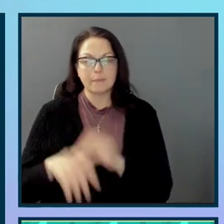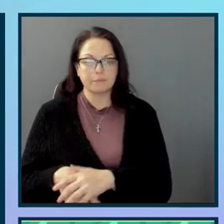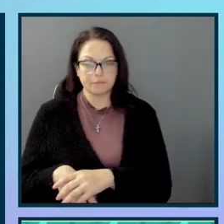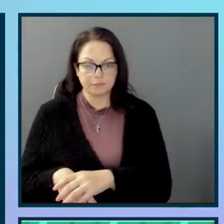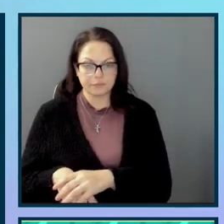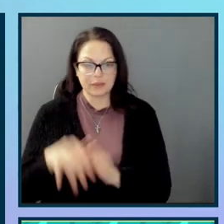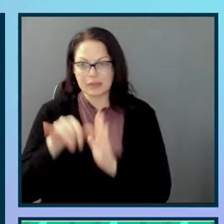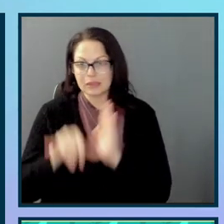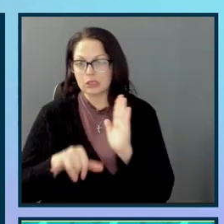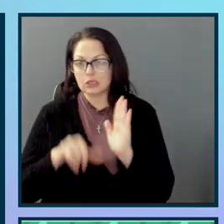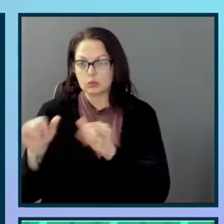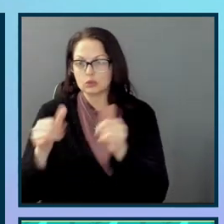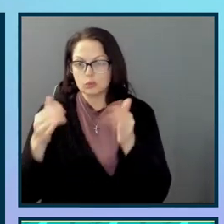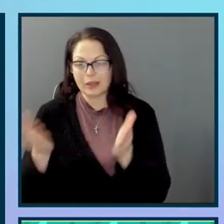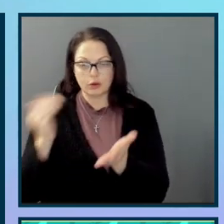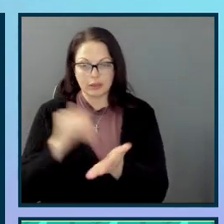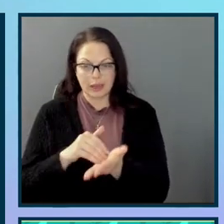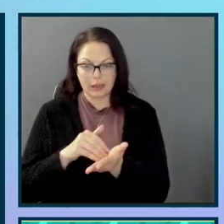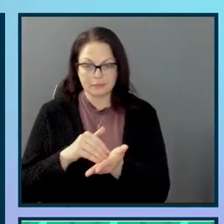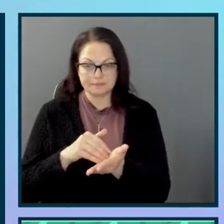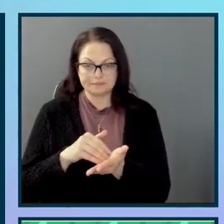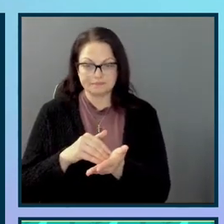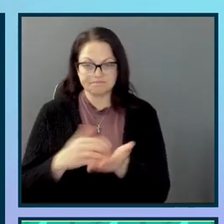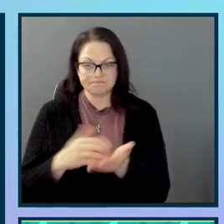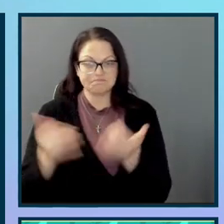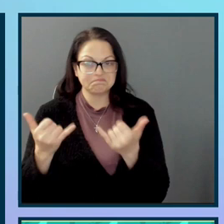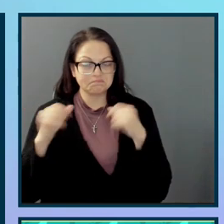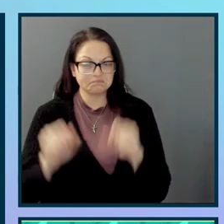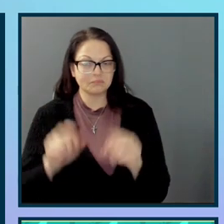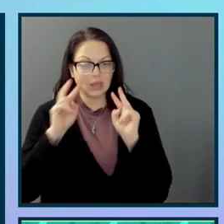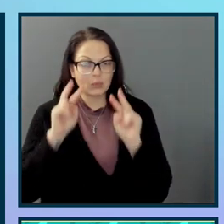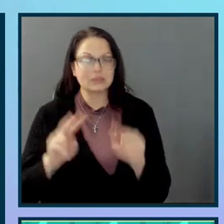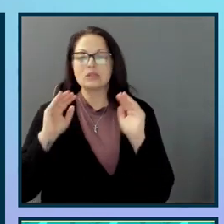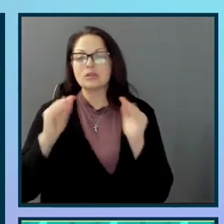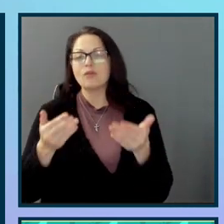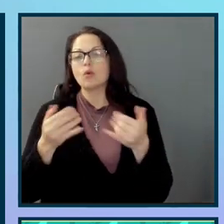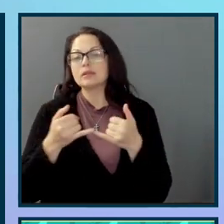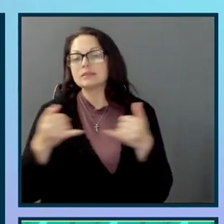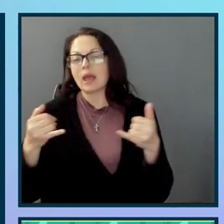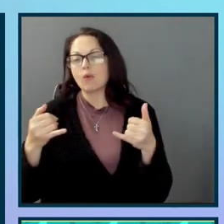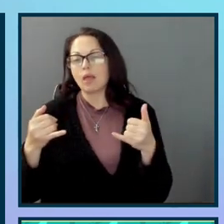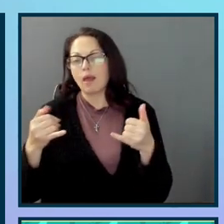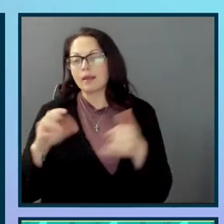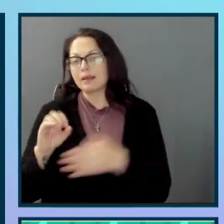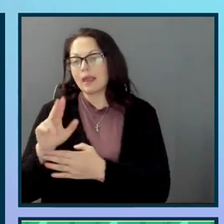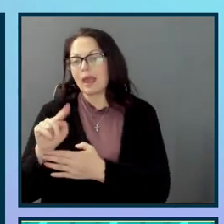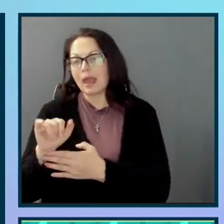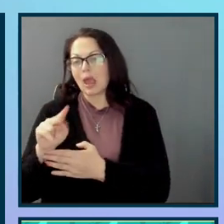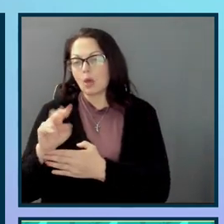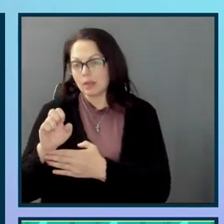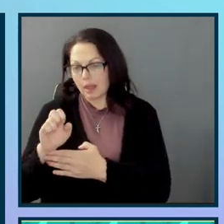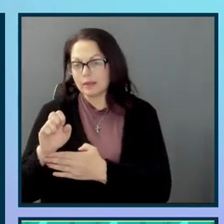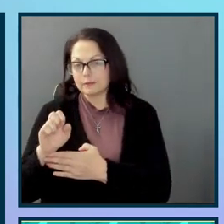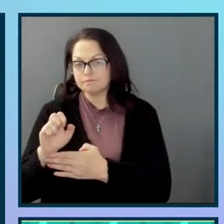player again, but let's shift tab. And hey, I can now see that there's a focus outline around my button. So focus is definitely